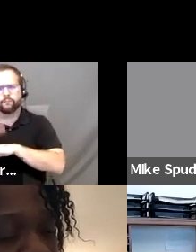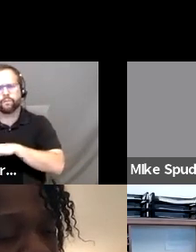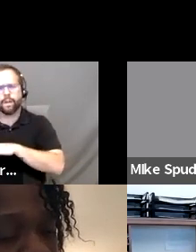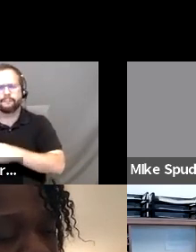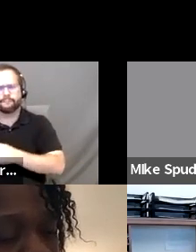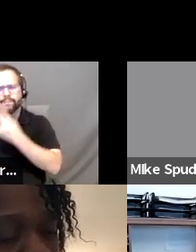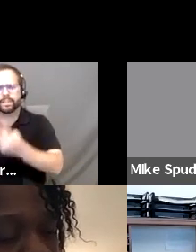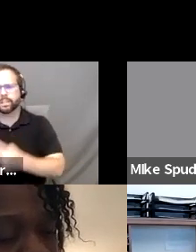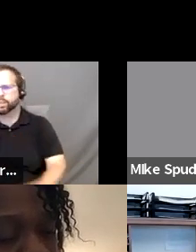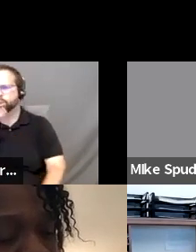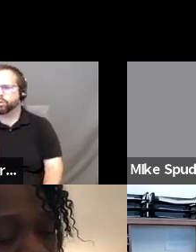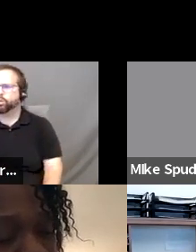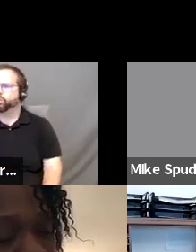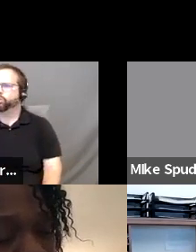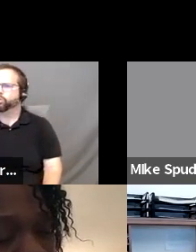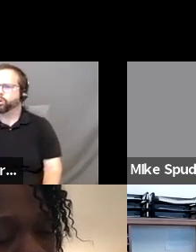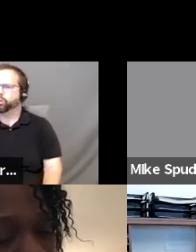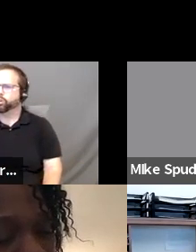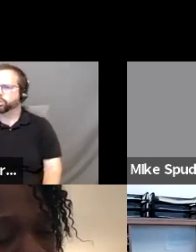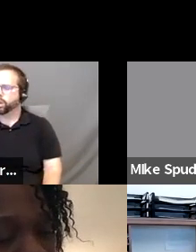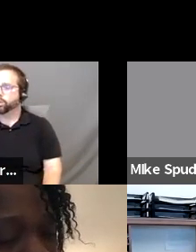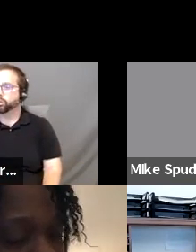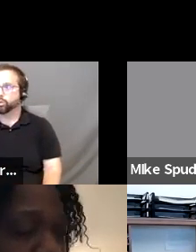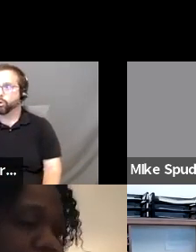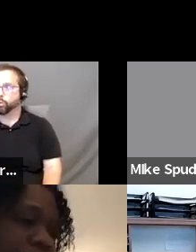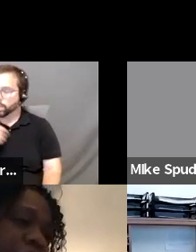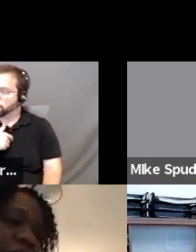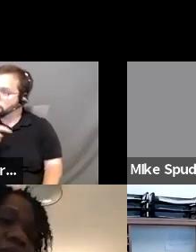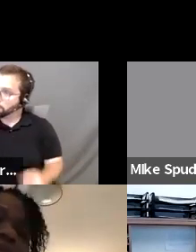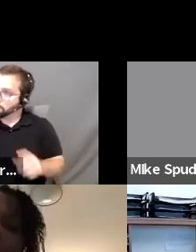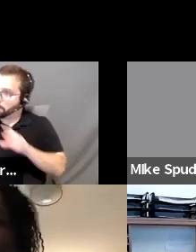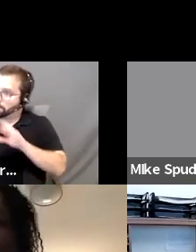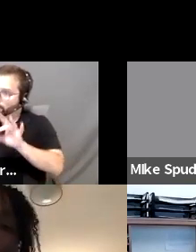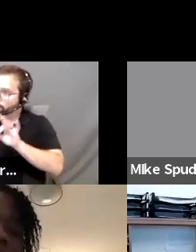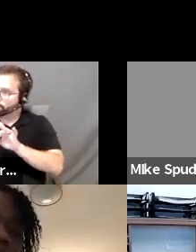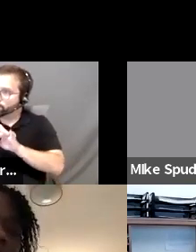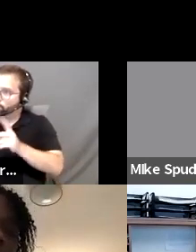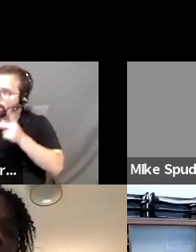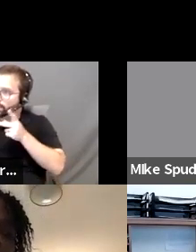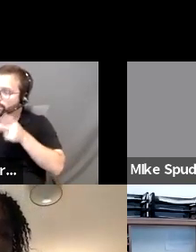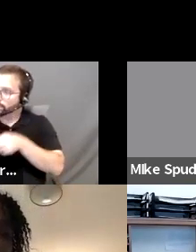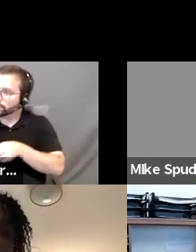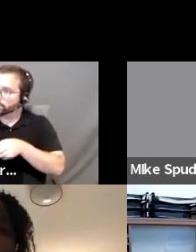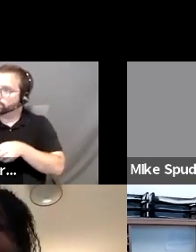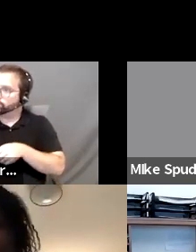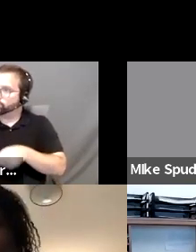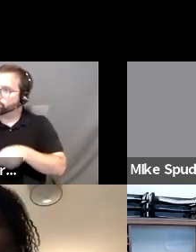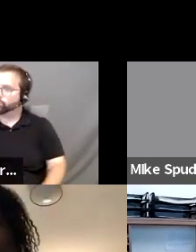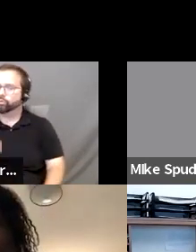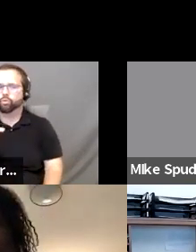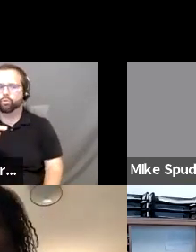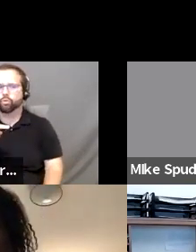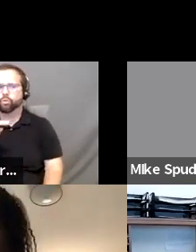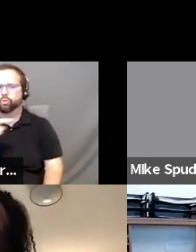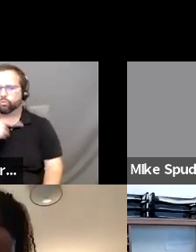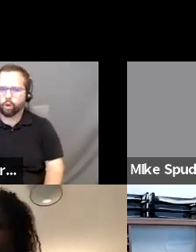And so we were able to pick a different few places in Russia, and all of us just visit and tour it together. So that